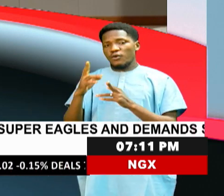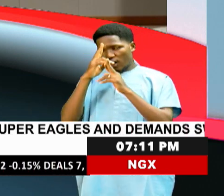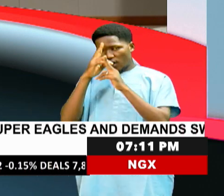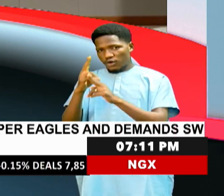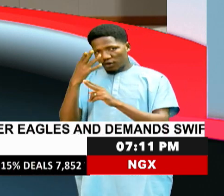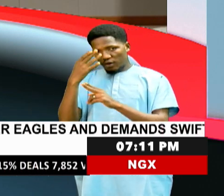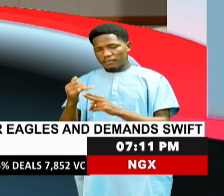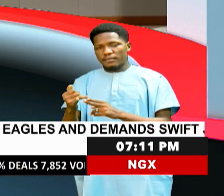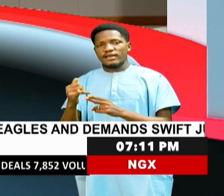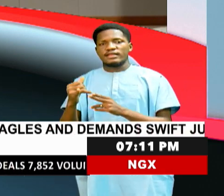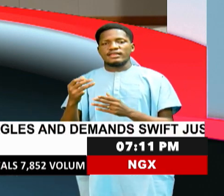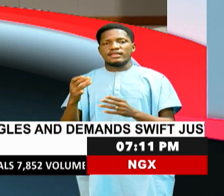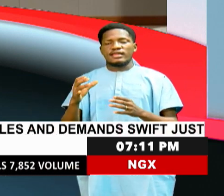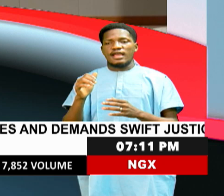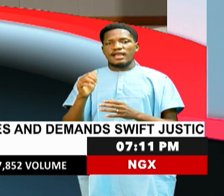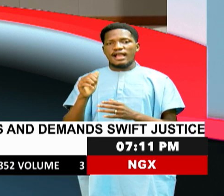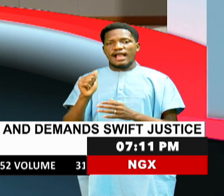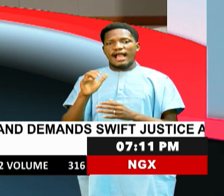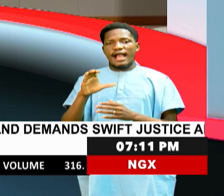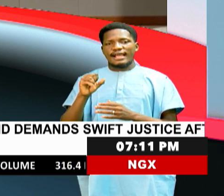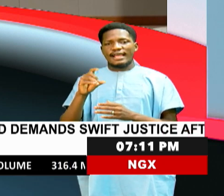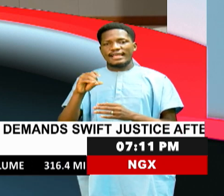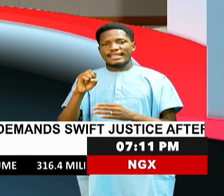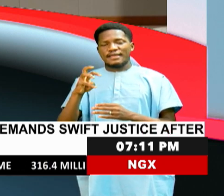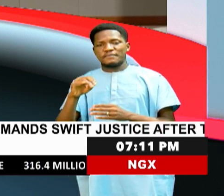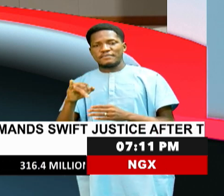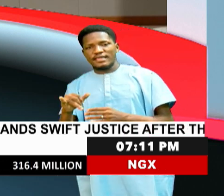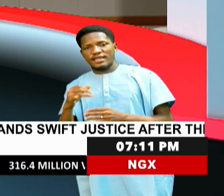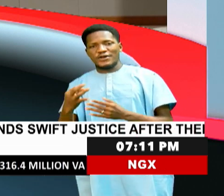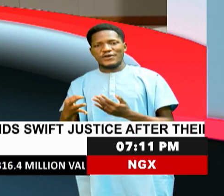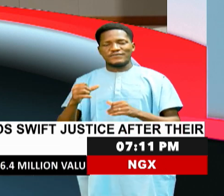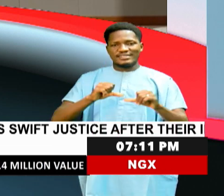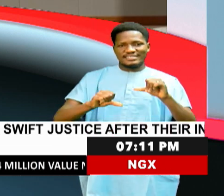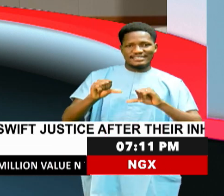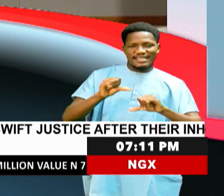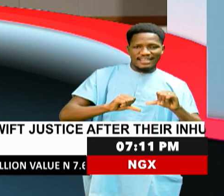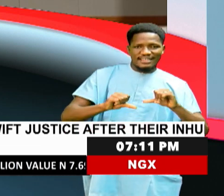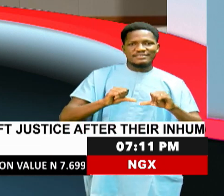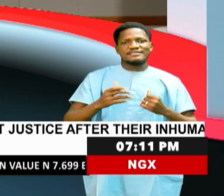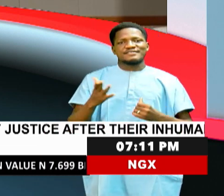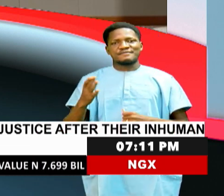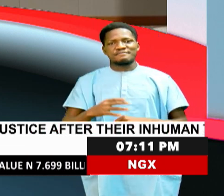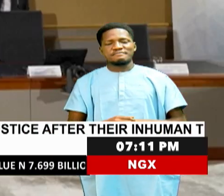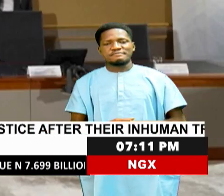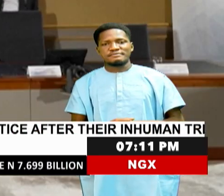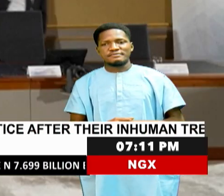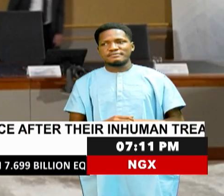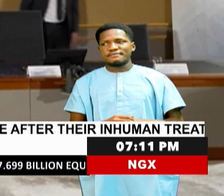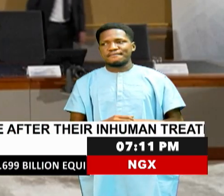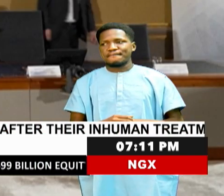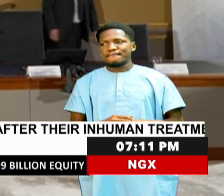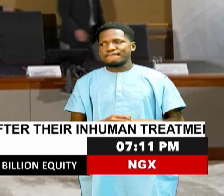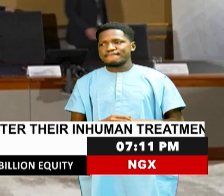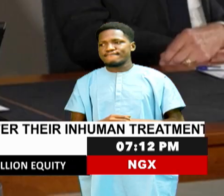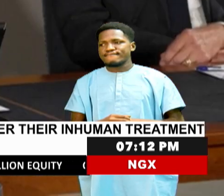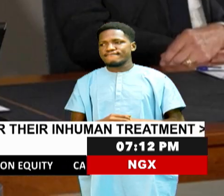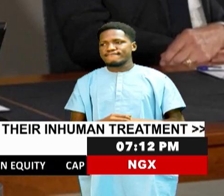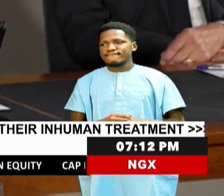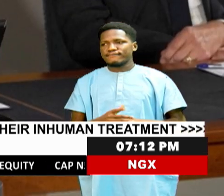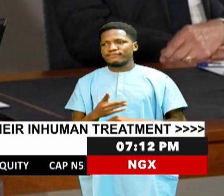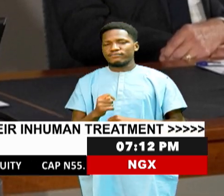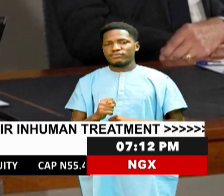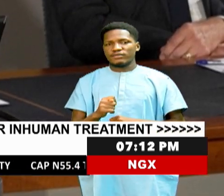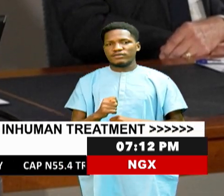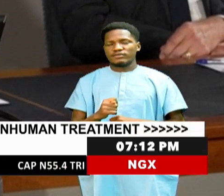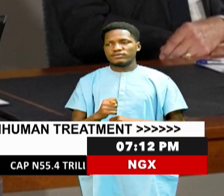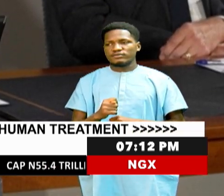of Sciences for research into wealth inequality between nations. The jury said by